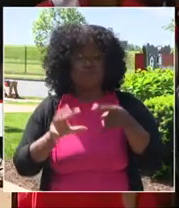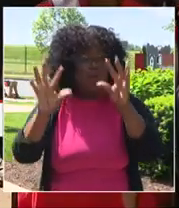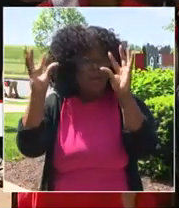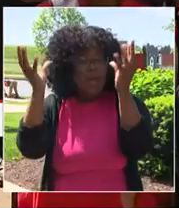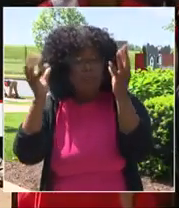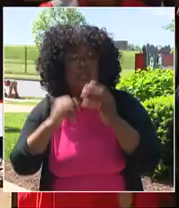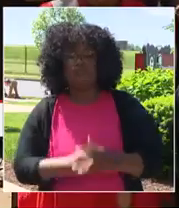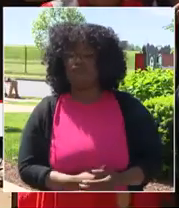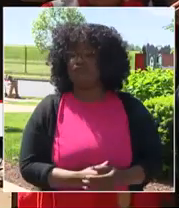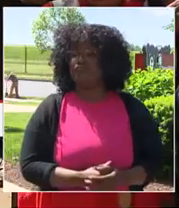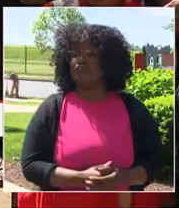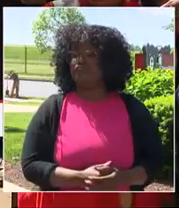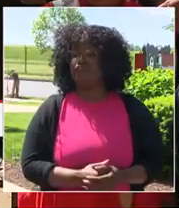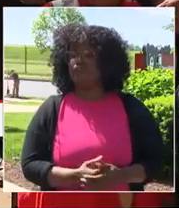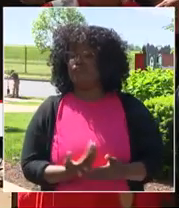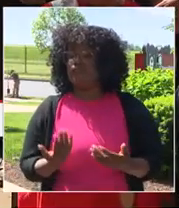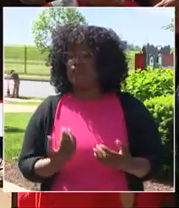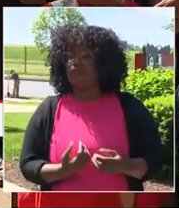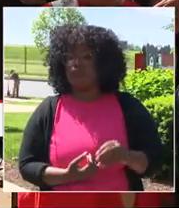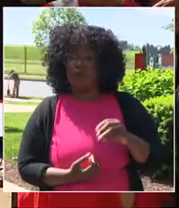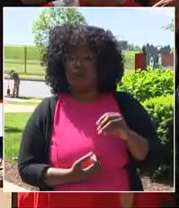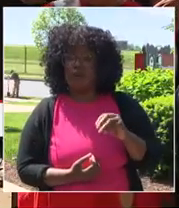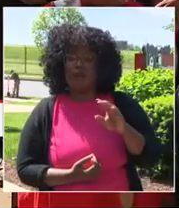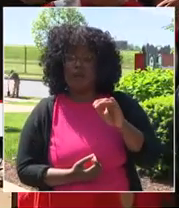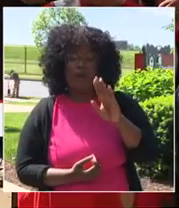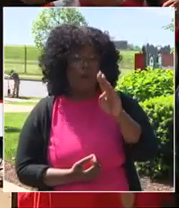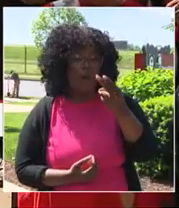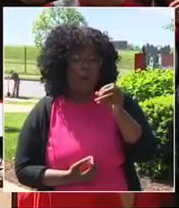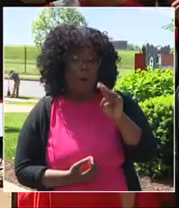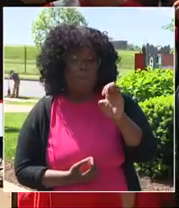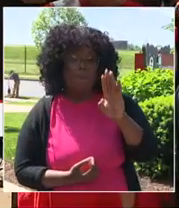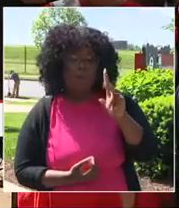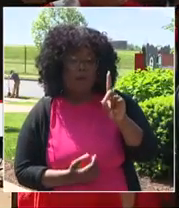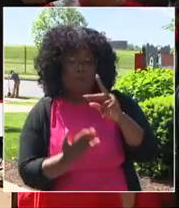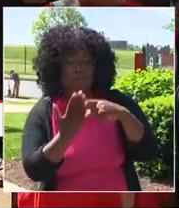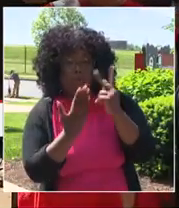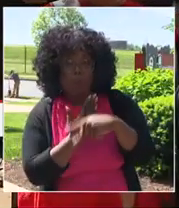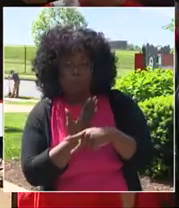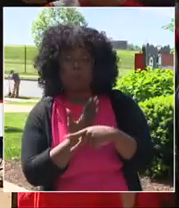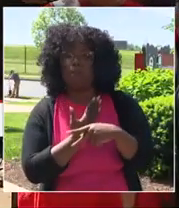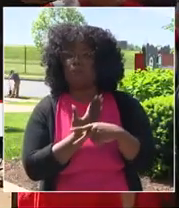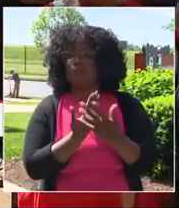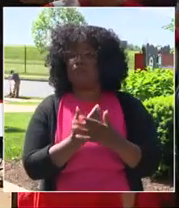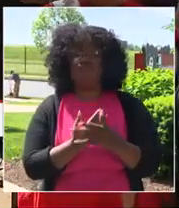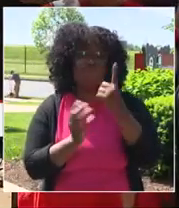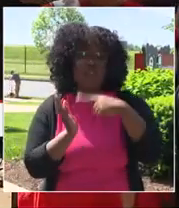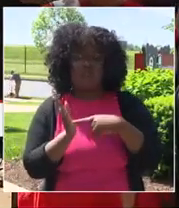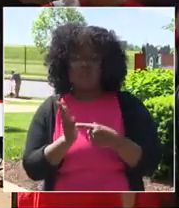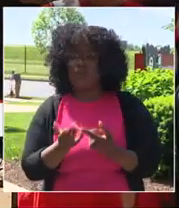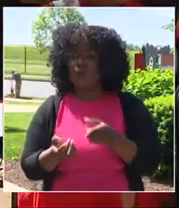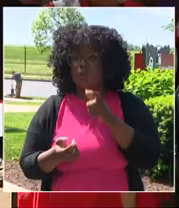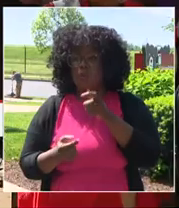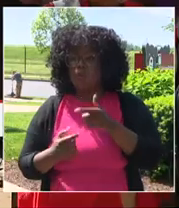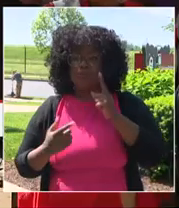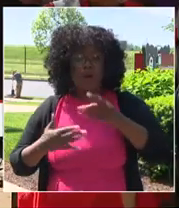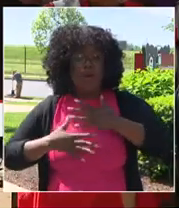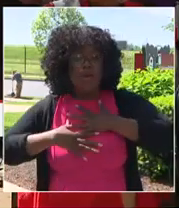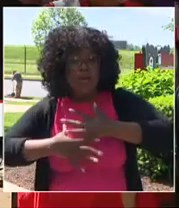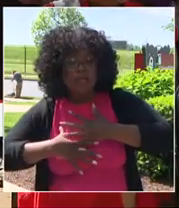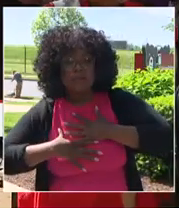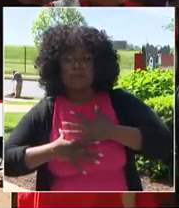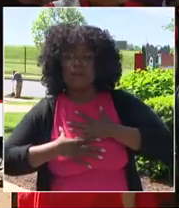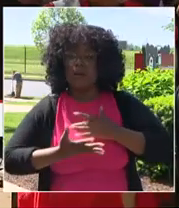program, medicines to help with overdoses, medicines to help with asthma, medicines to revive your heart if it